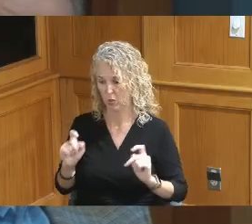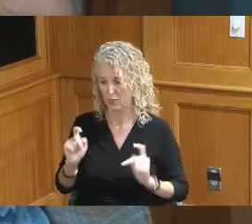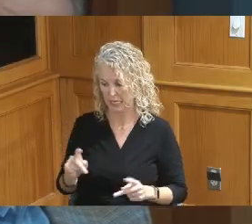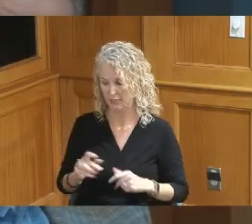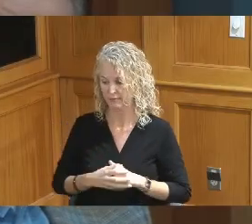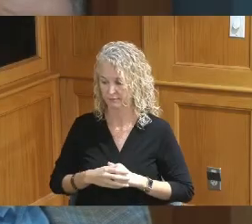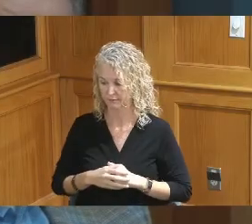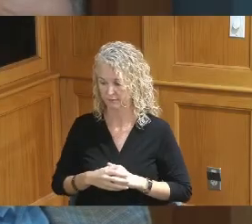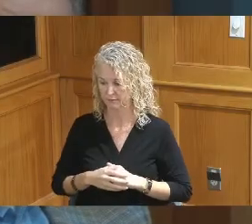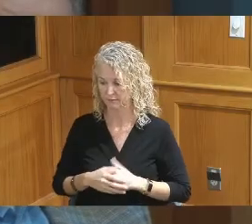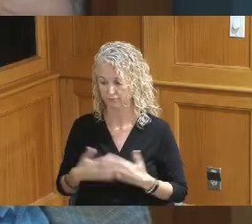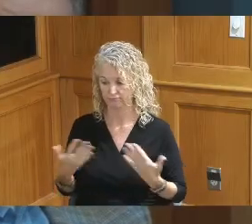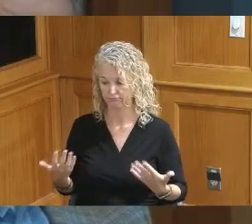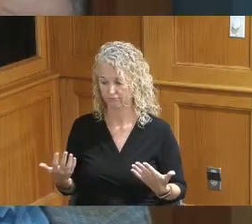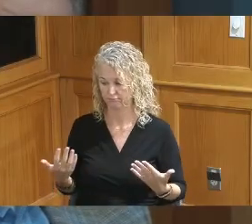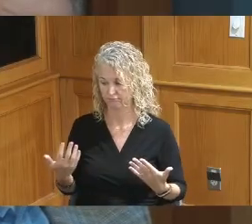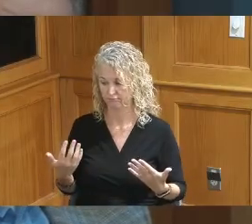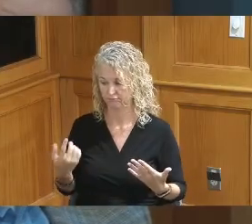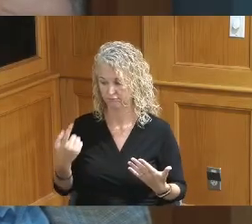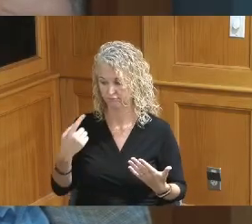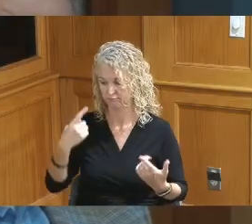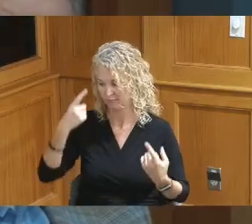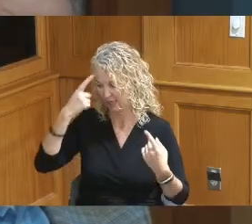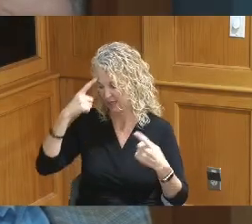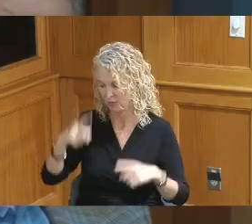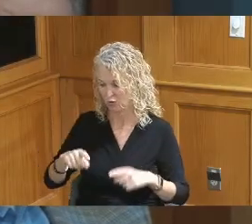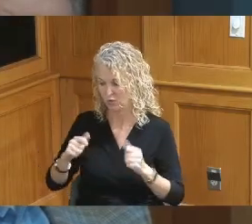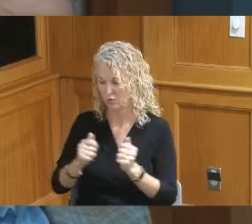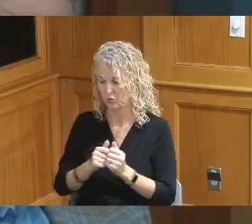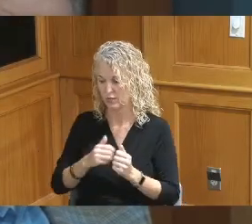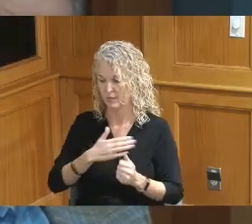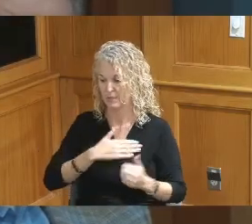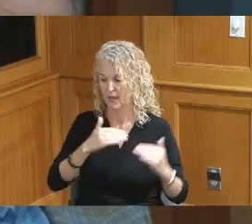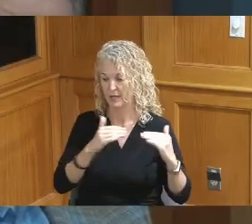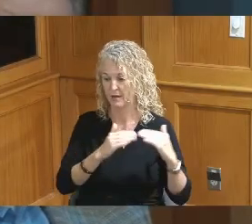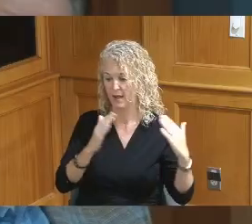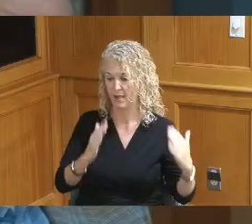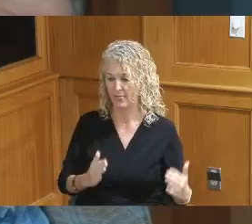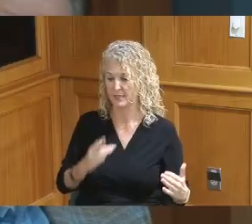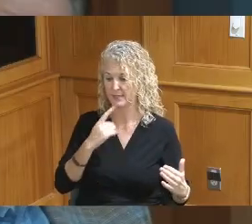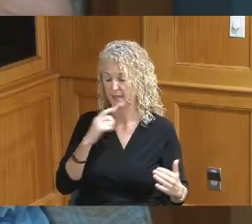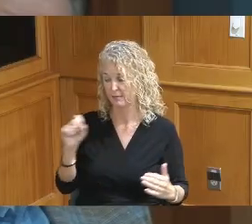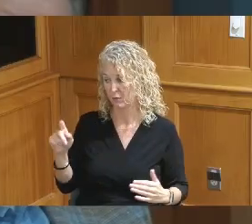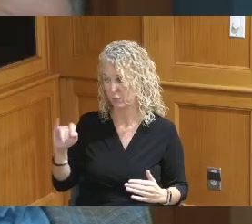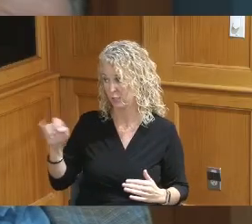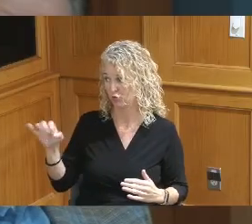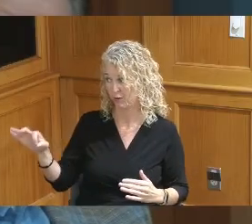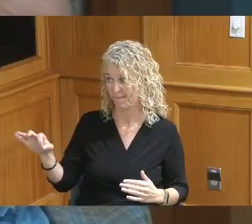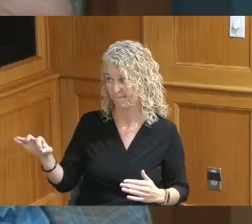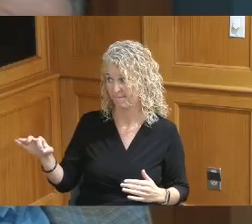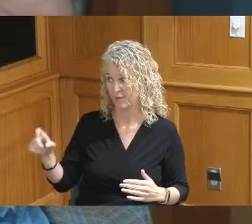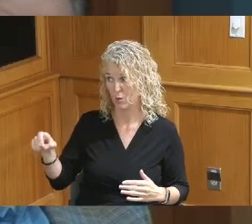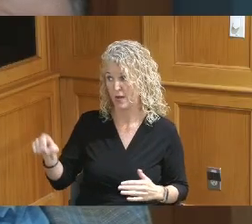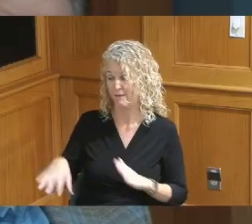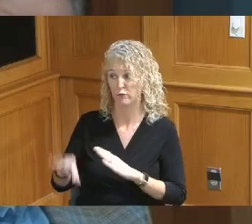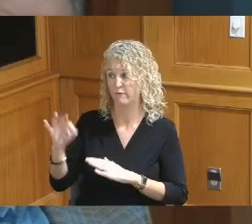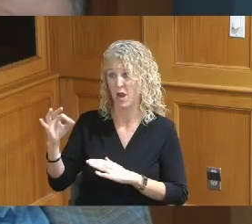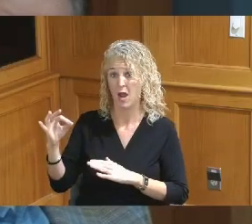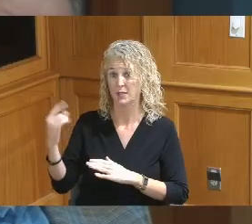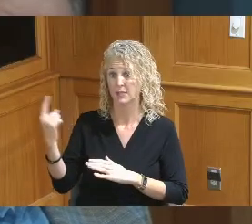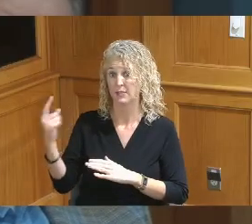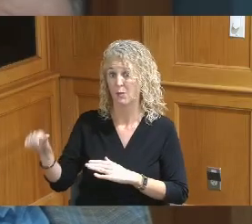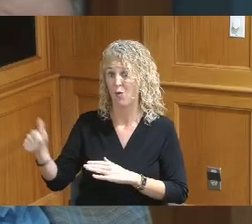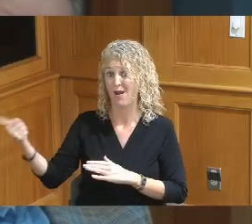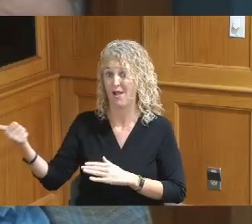Okay. Well, then I think I agree with my colleagues to say, Mr. Ludo, we got to find